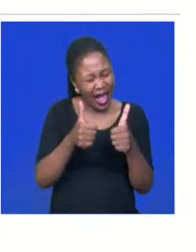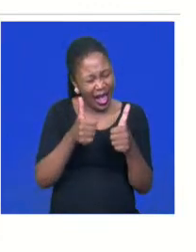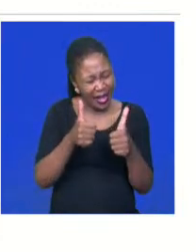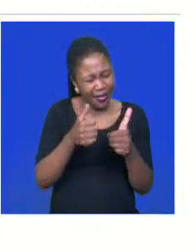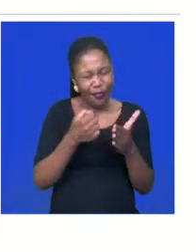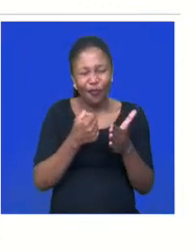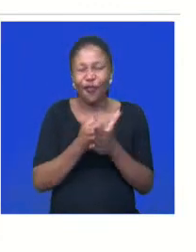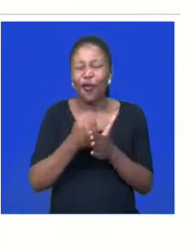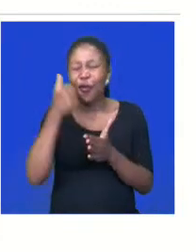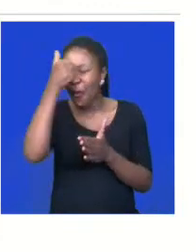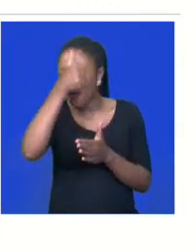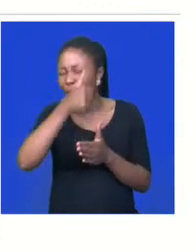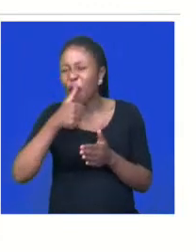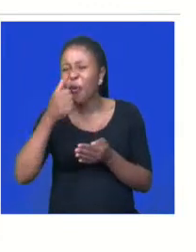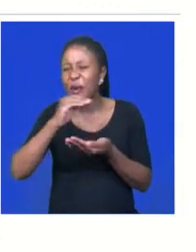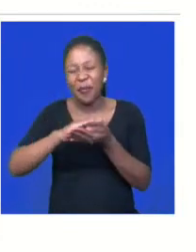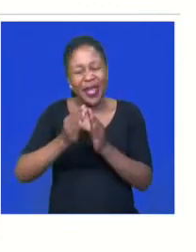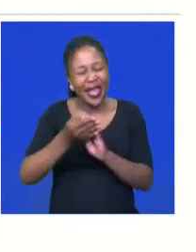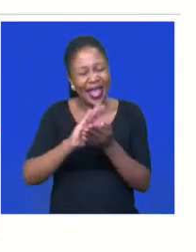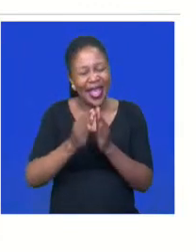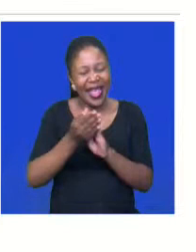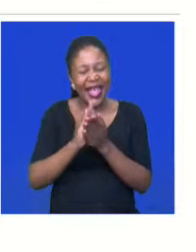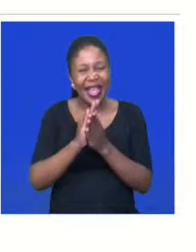day of creation?